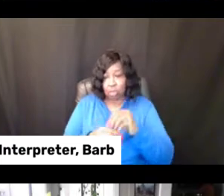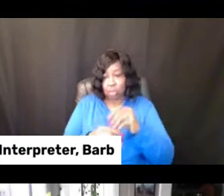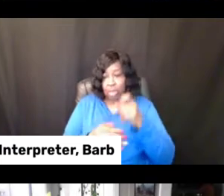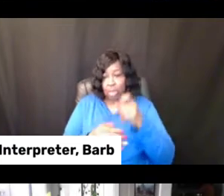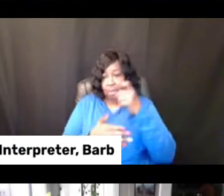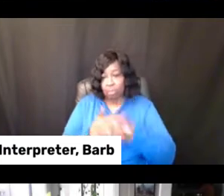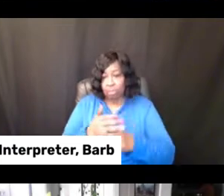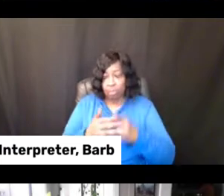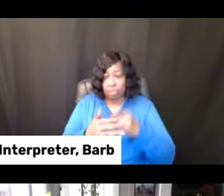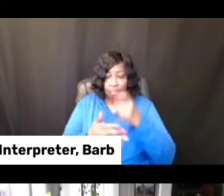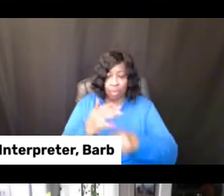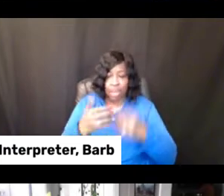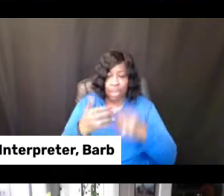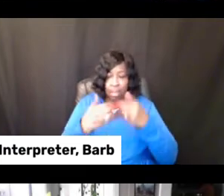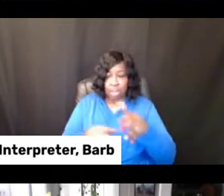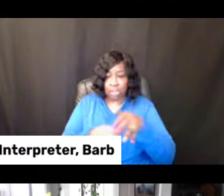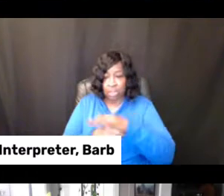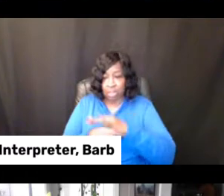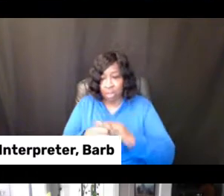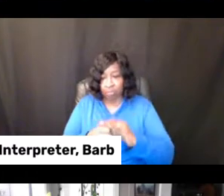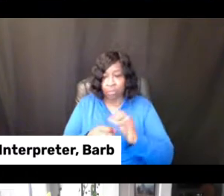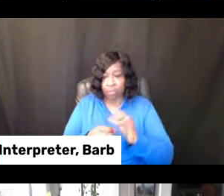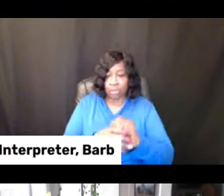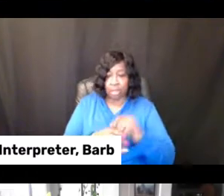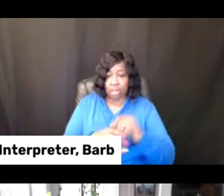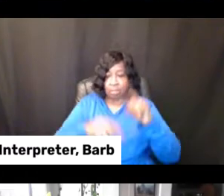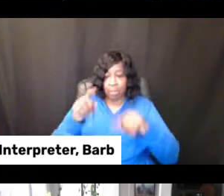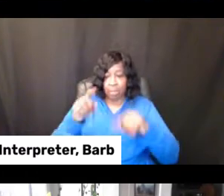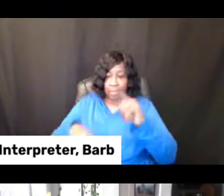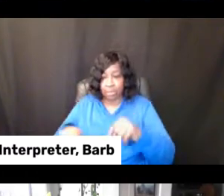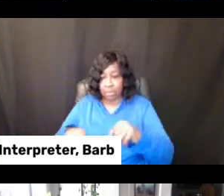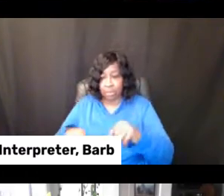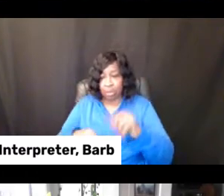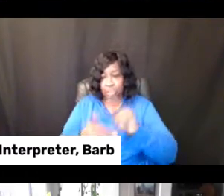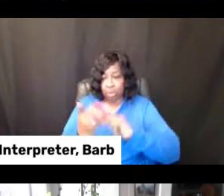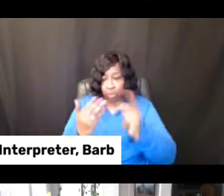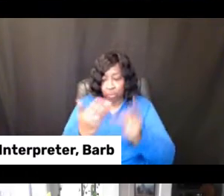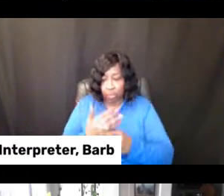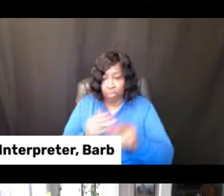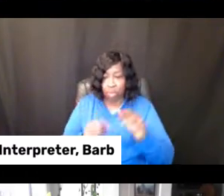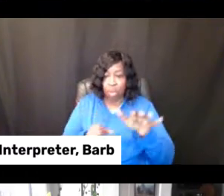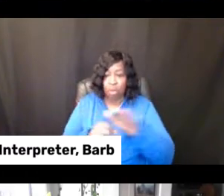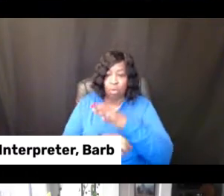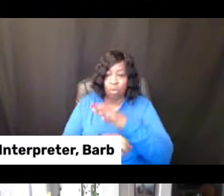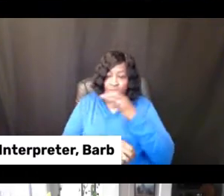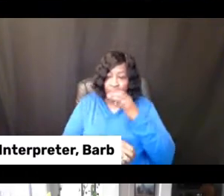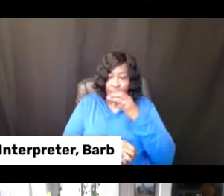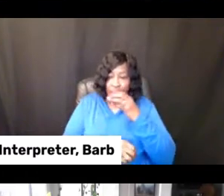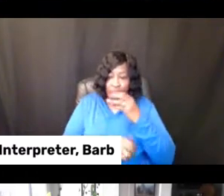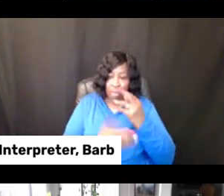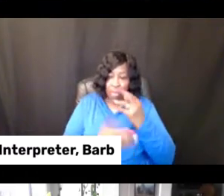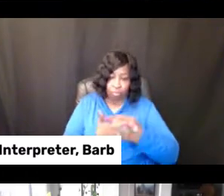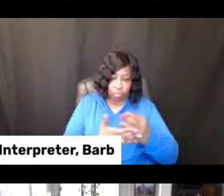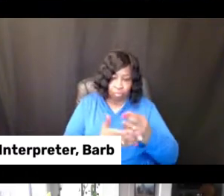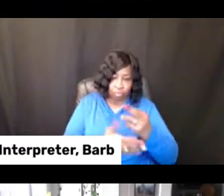coverage program, many multi-peril insurance programs, whole farm revenue, many other